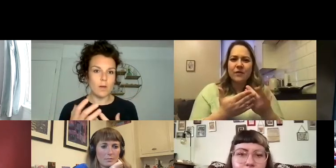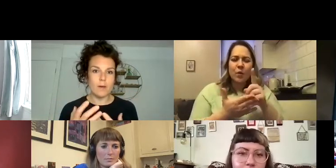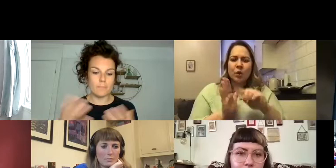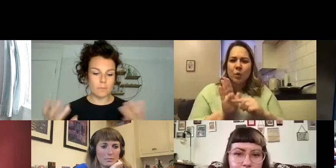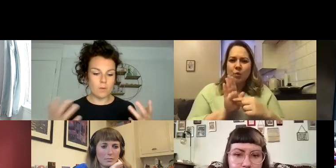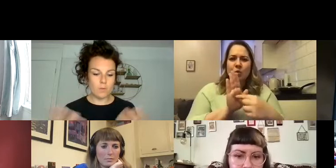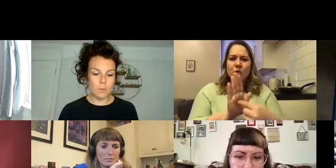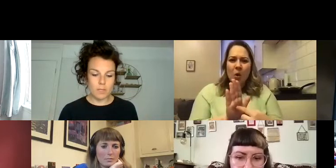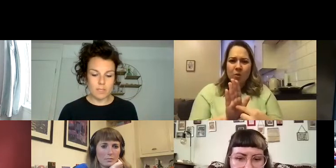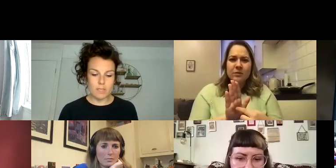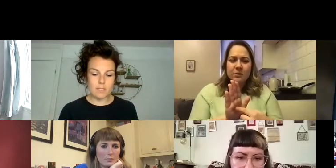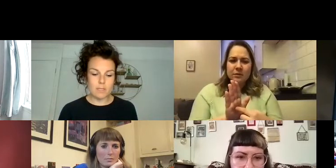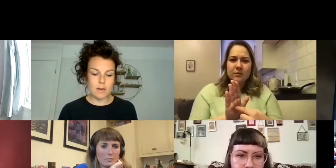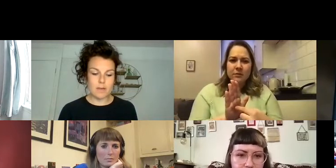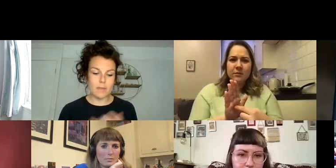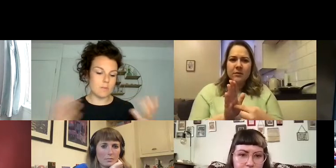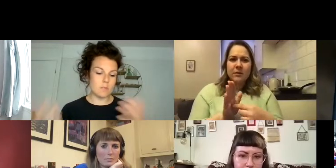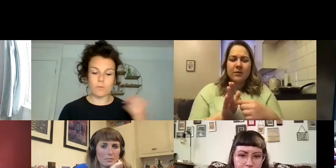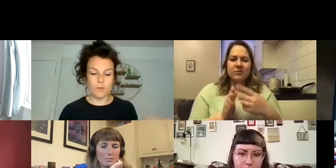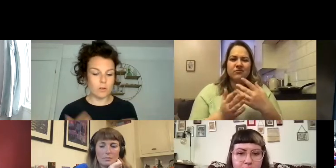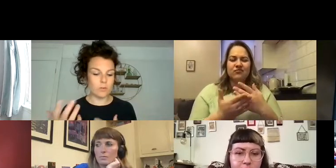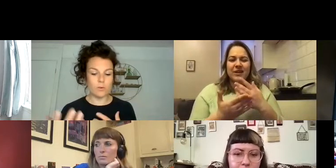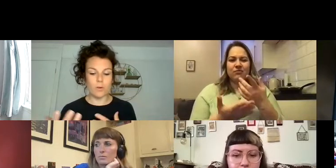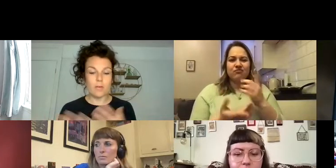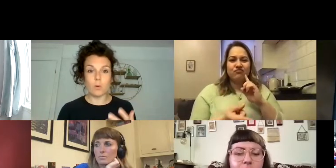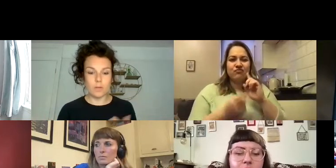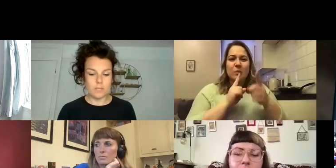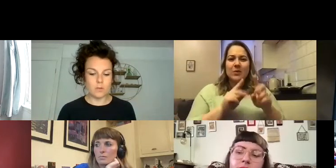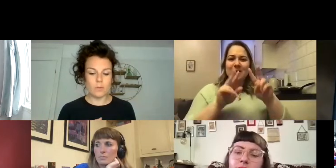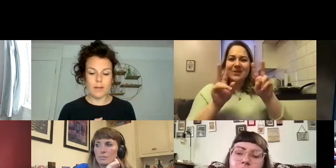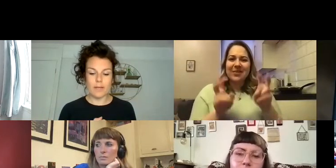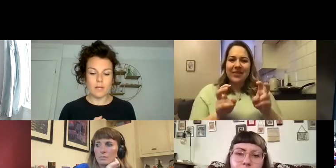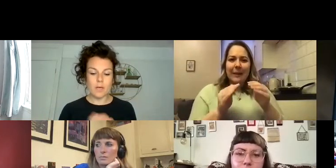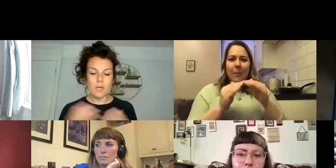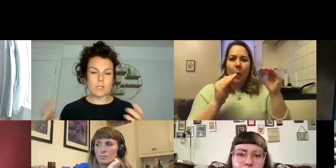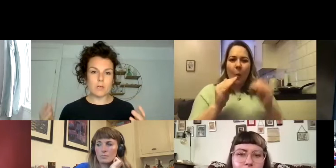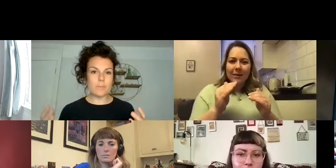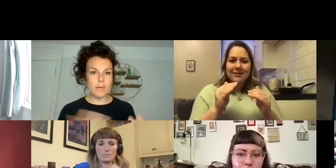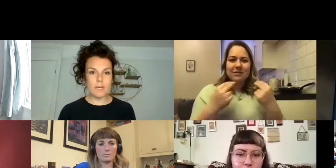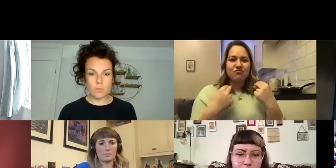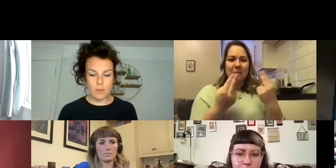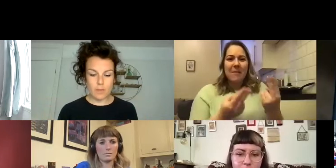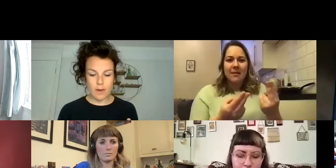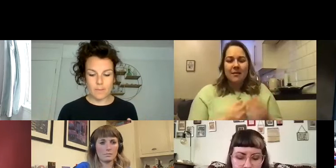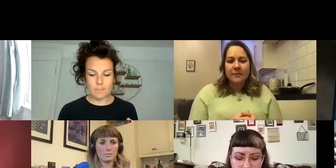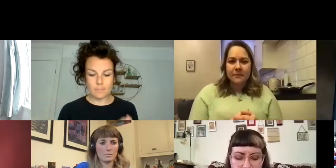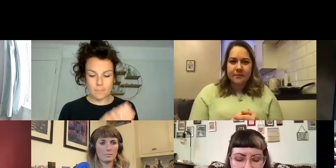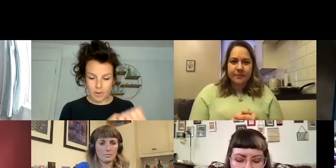were responding to these themes of revolt or inequality or rebellion. So beginning